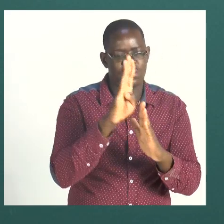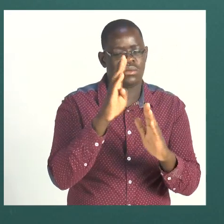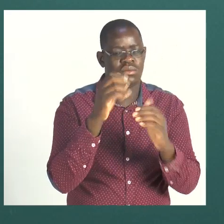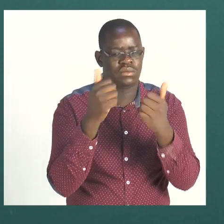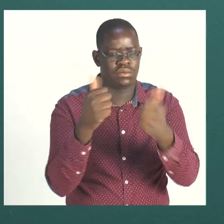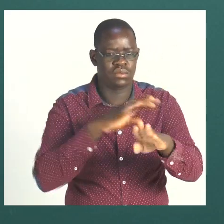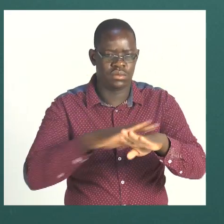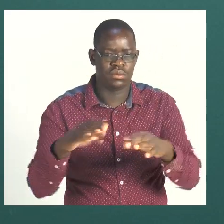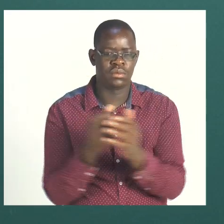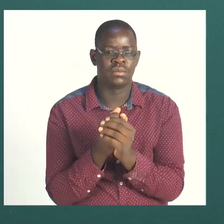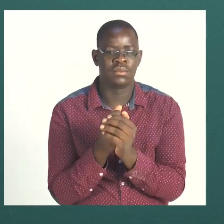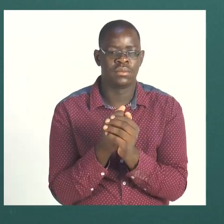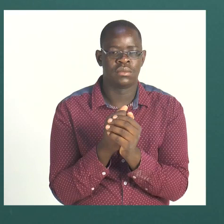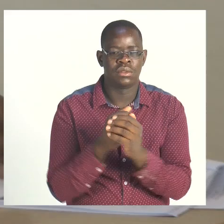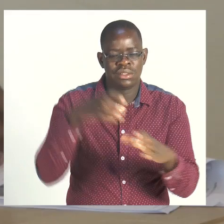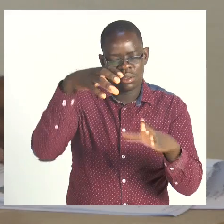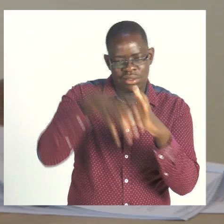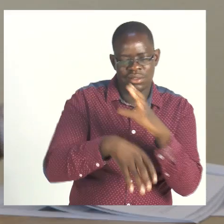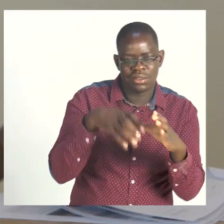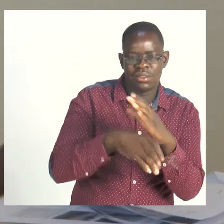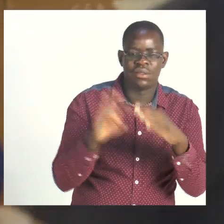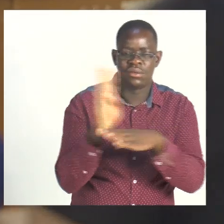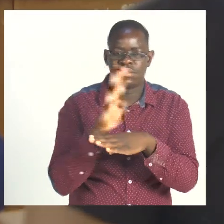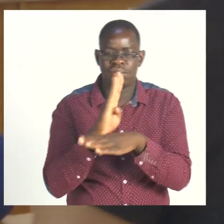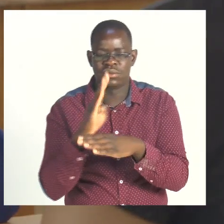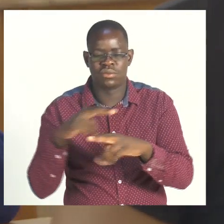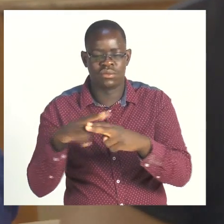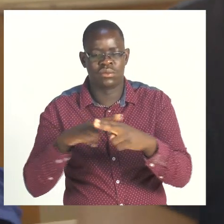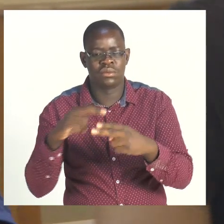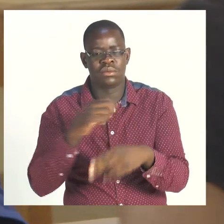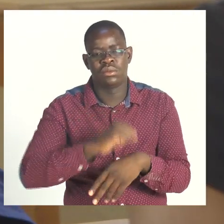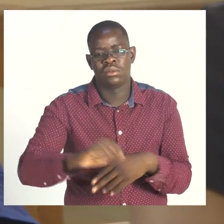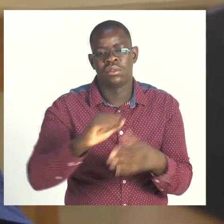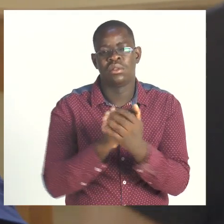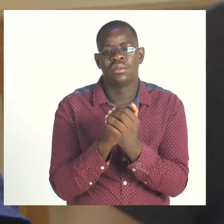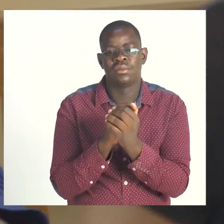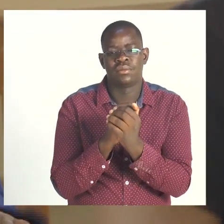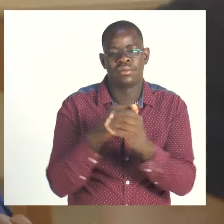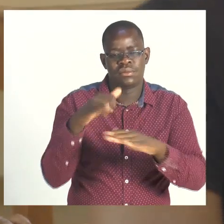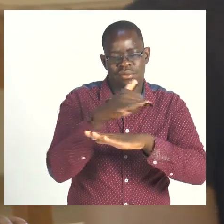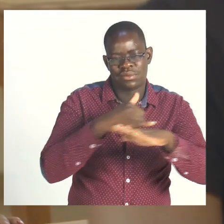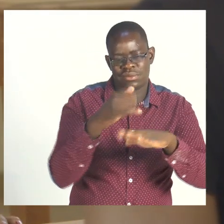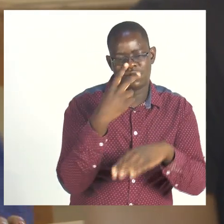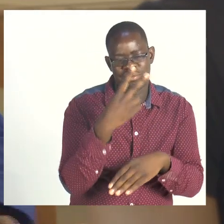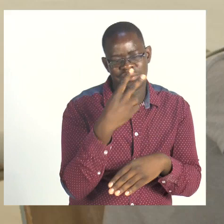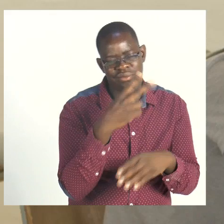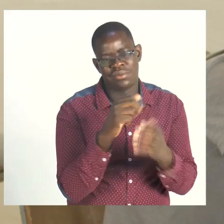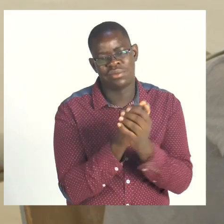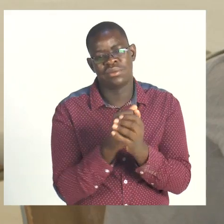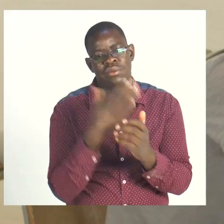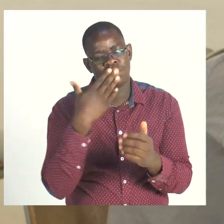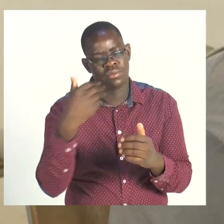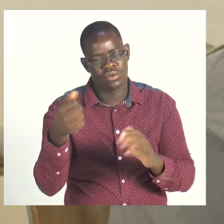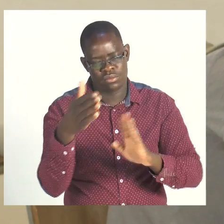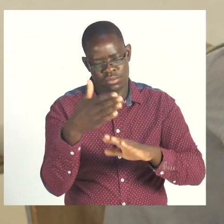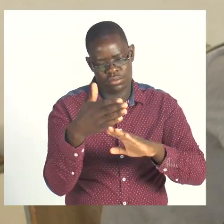condition. So the mine or businesses using the land would restore the area to look the same or better than